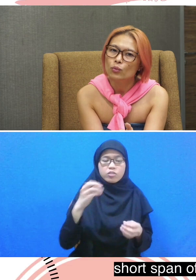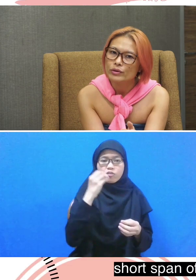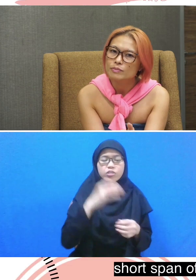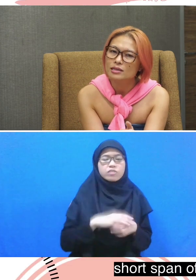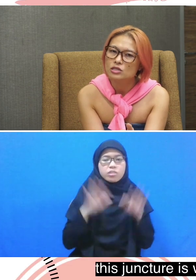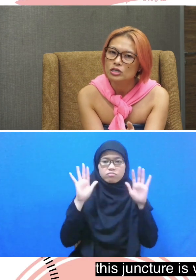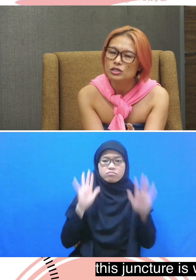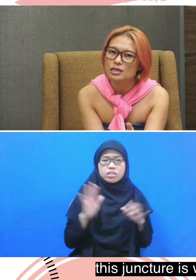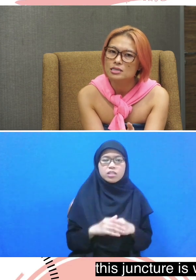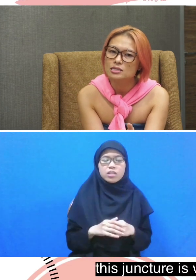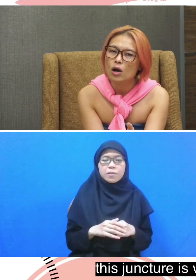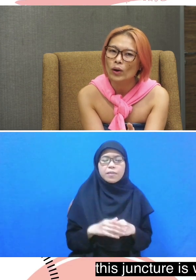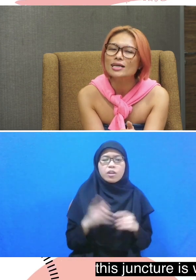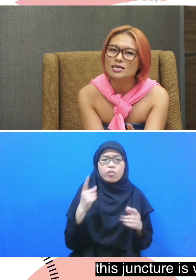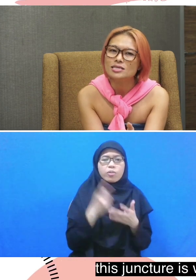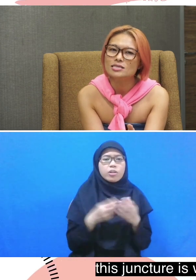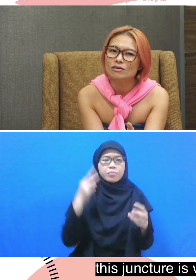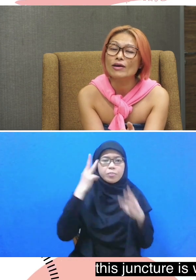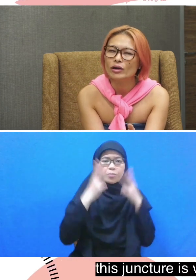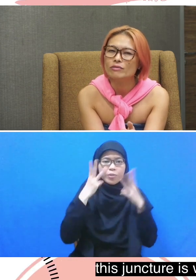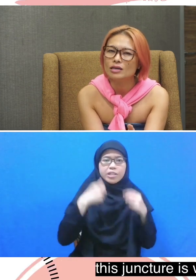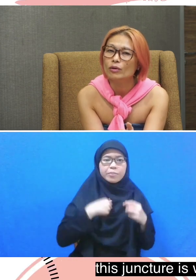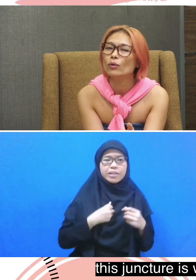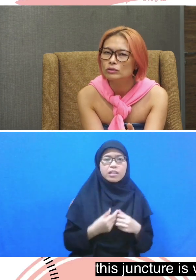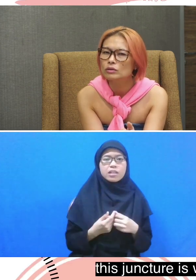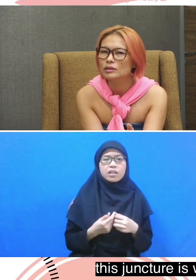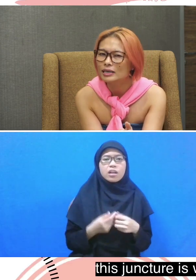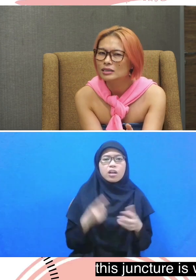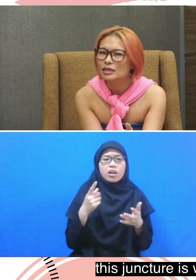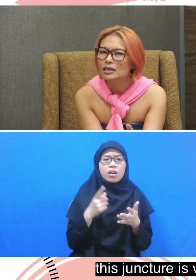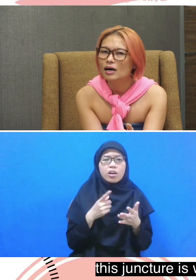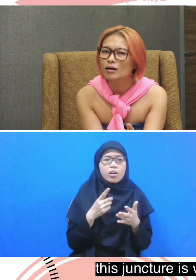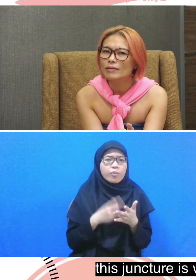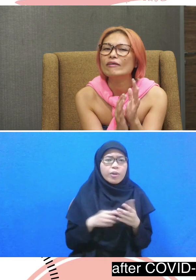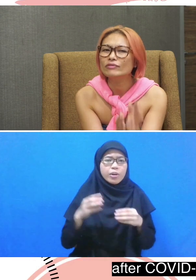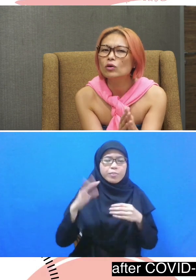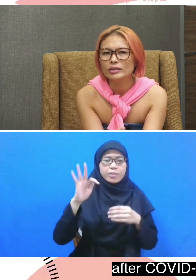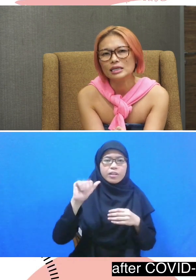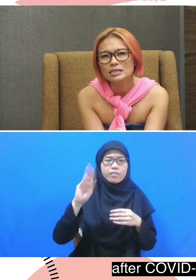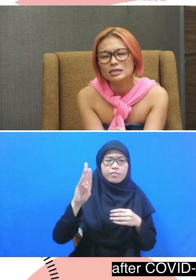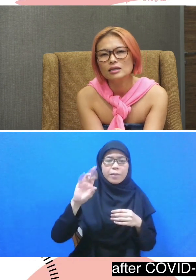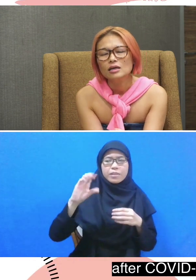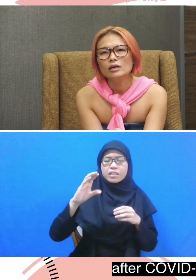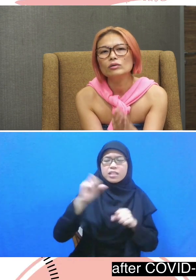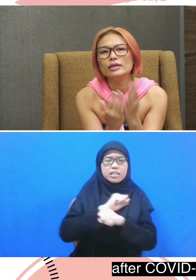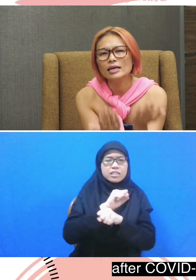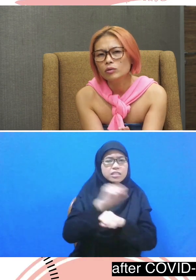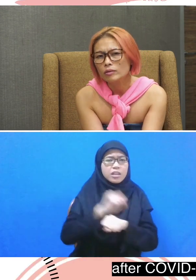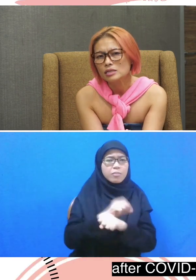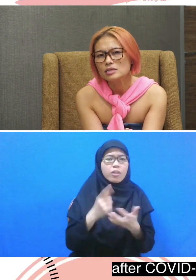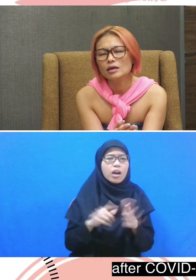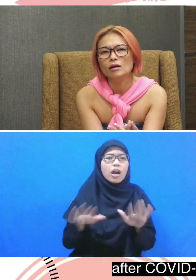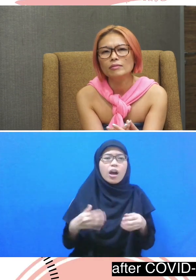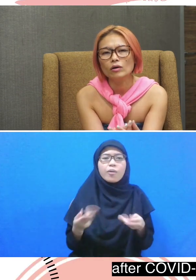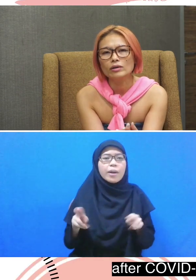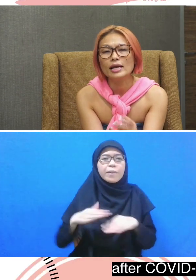really worries me at this juncture is, what is the fabric of Singapore going to look like after COVID-19, you know, the